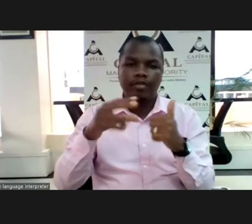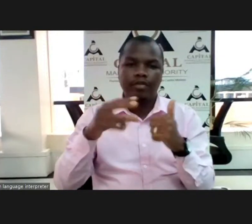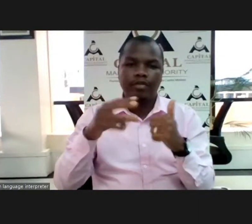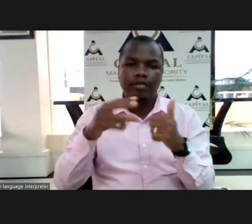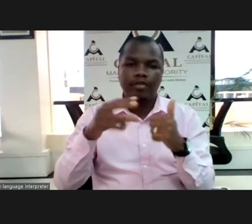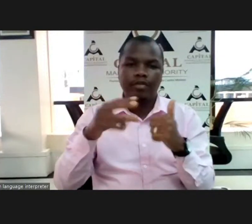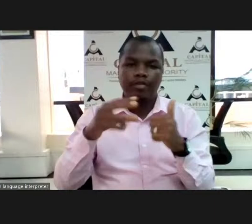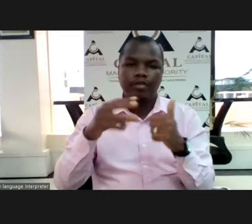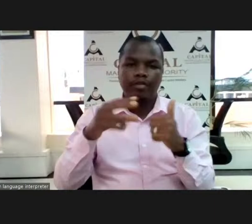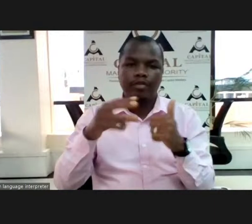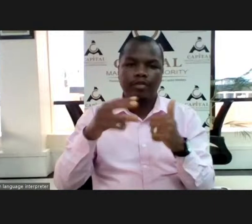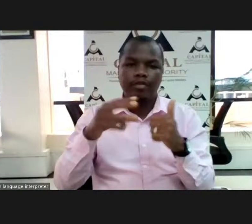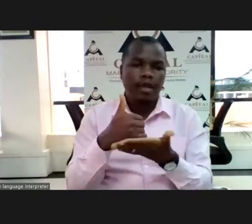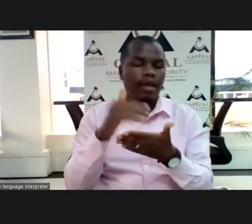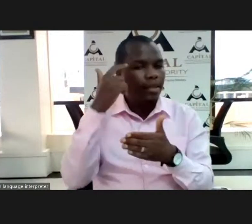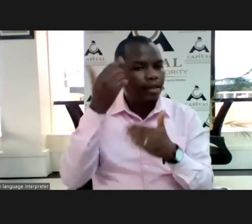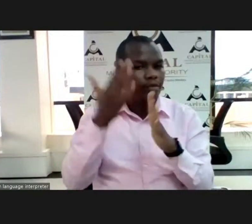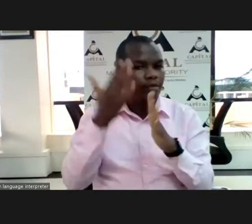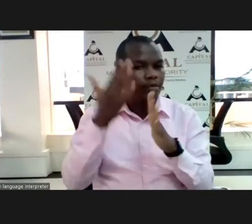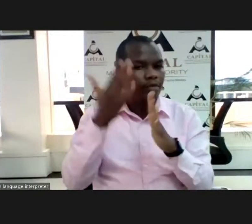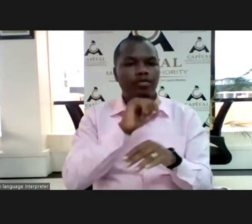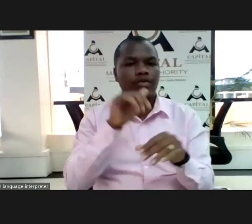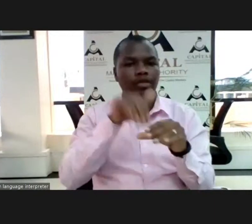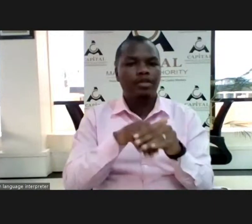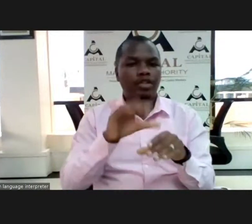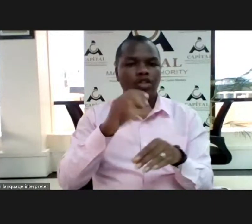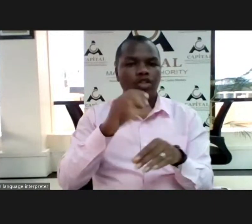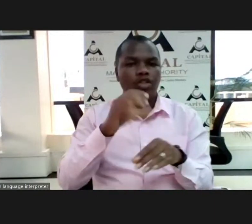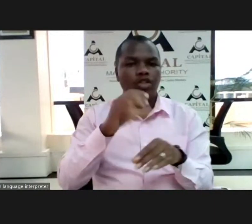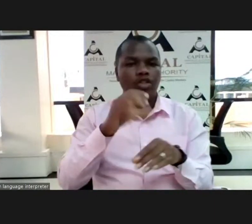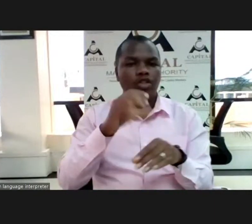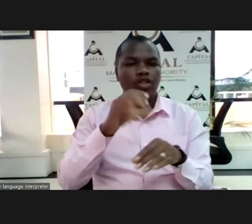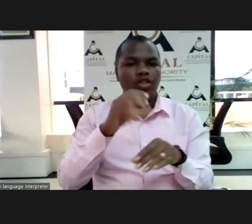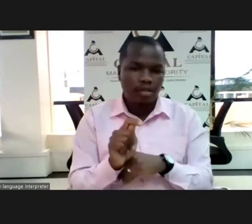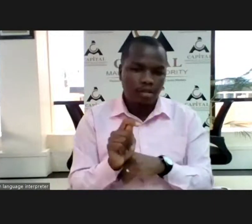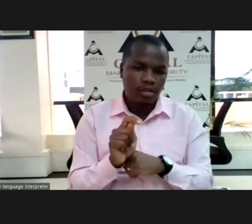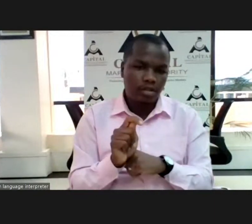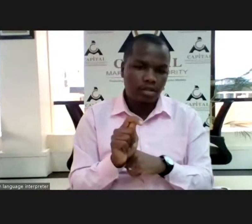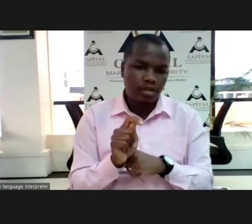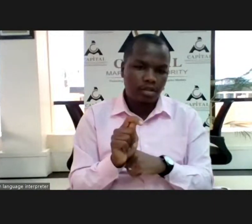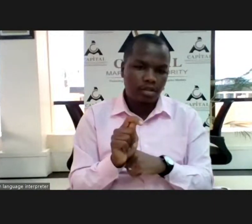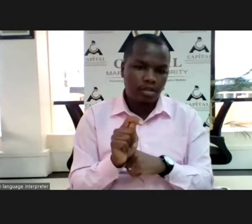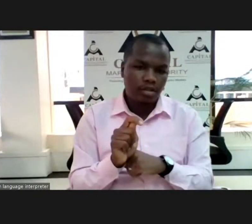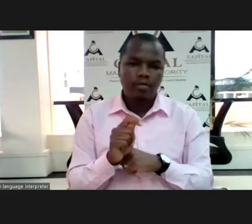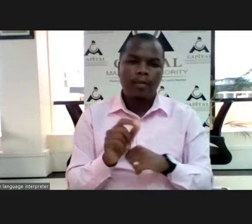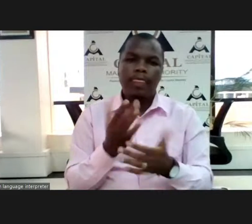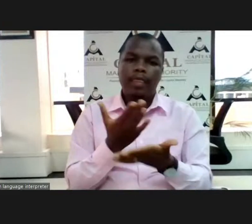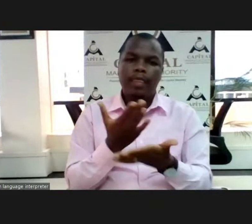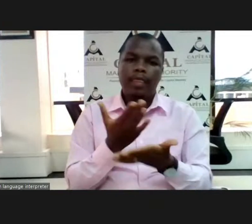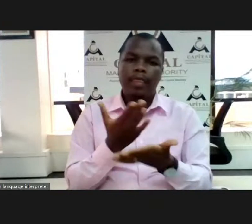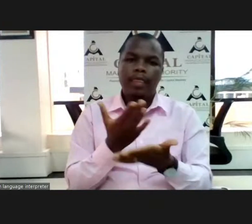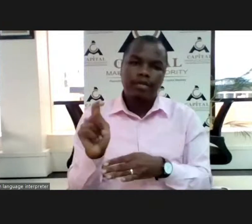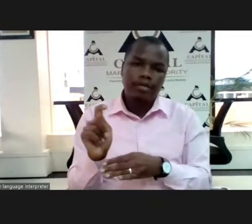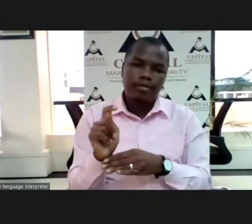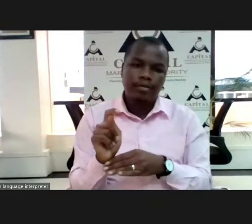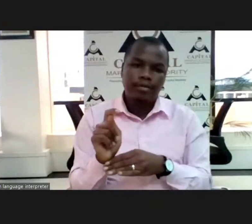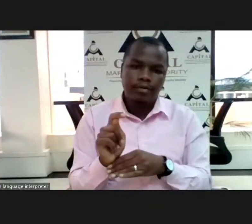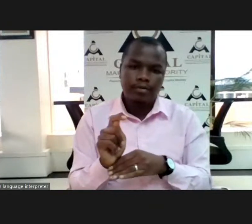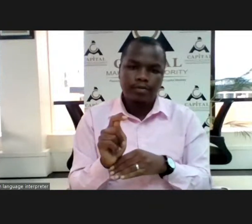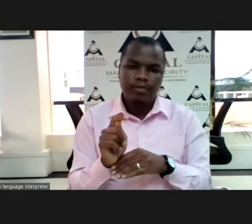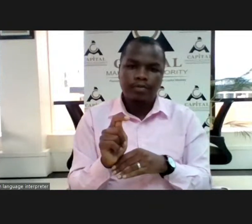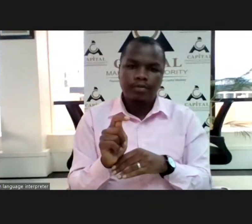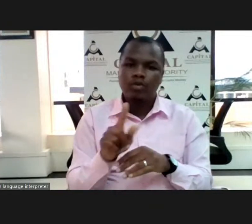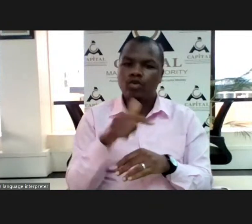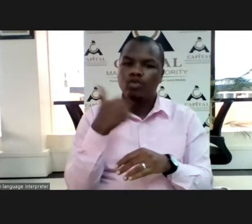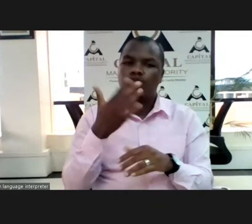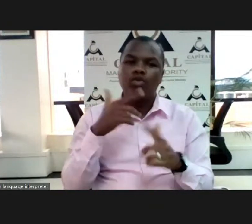investment schemes. And I think someone asked in the chats, some of the youth who would want to invest